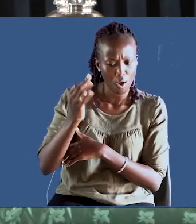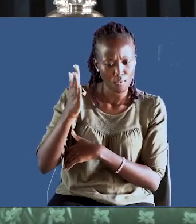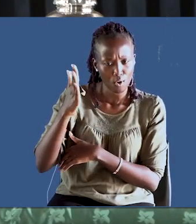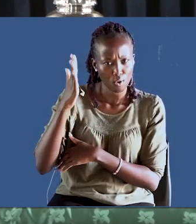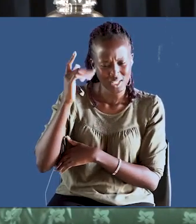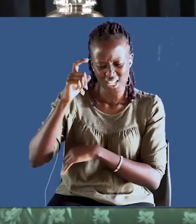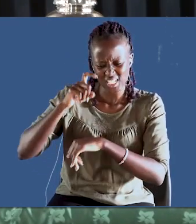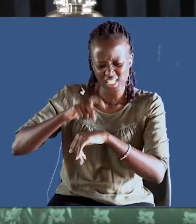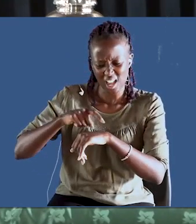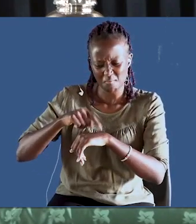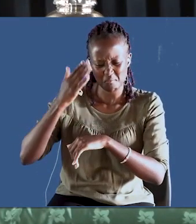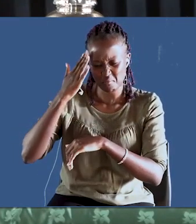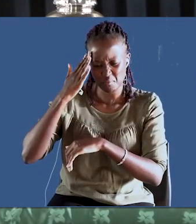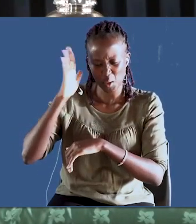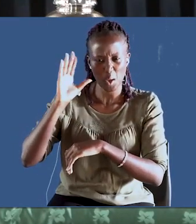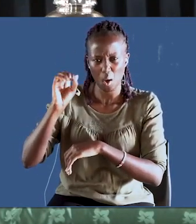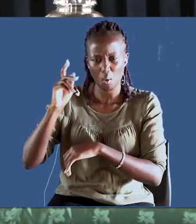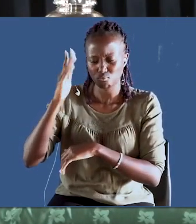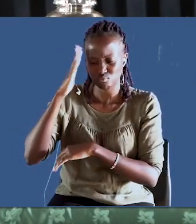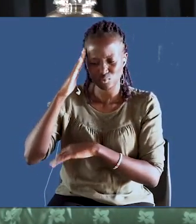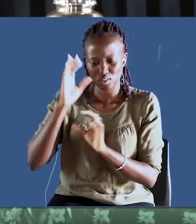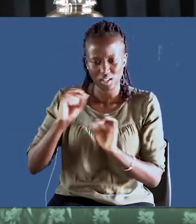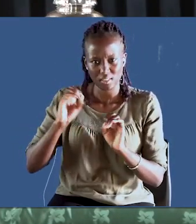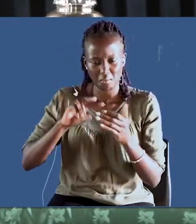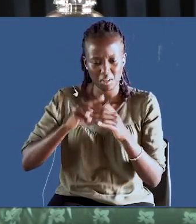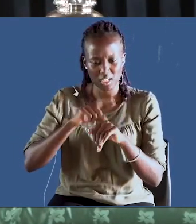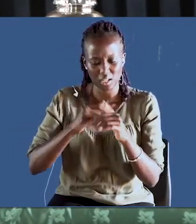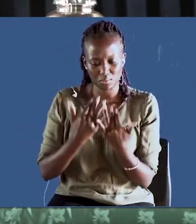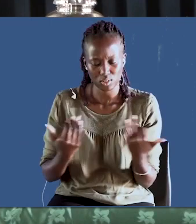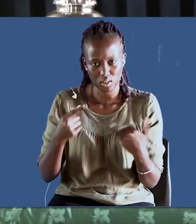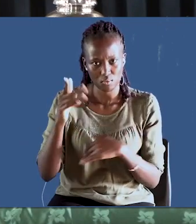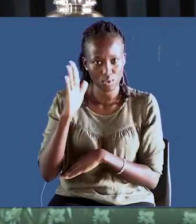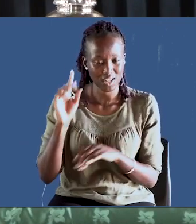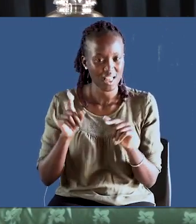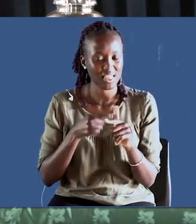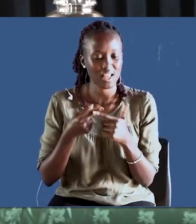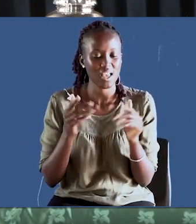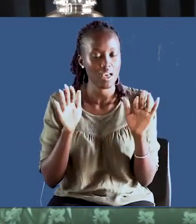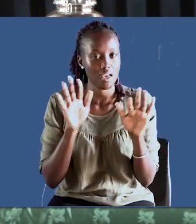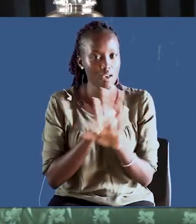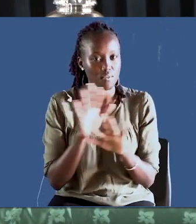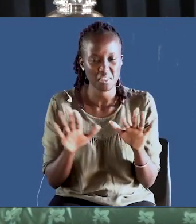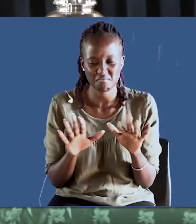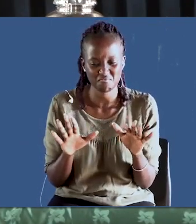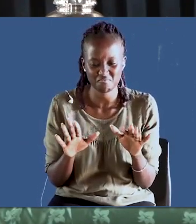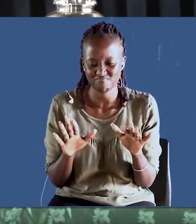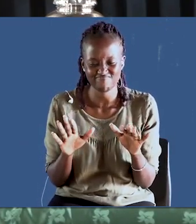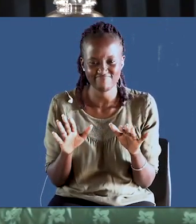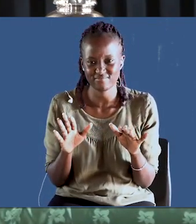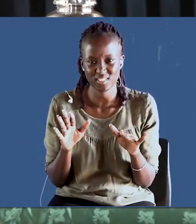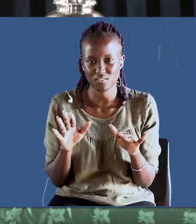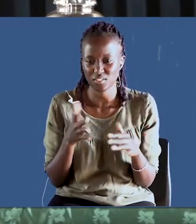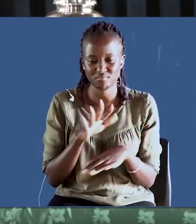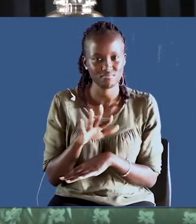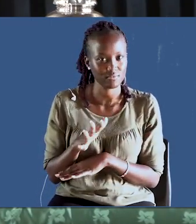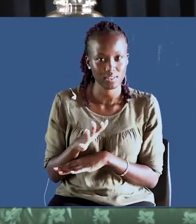child, then everything now goes. It's so easy then for sin to